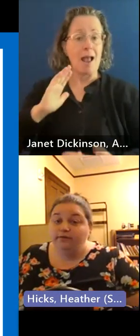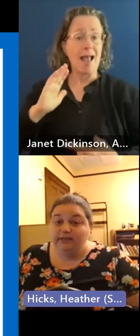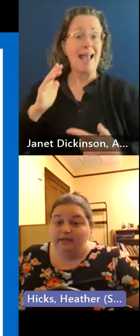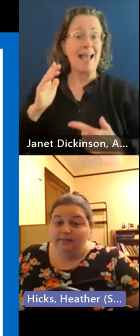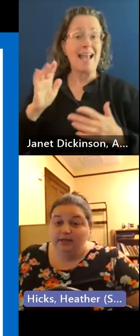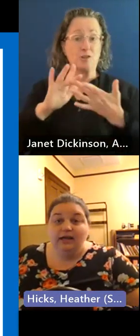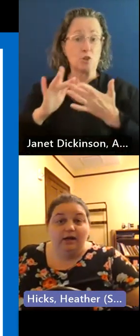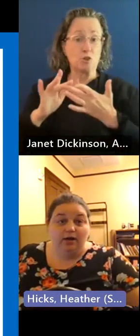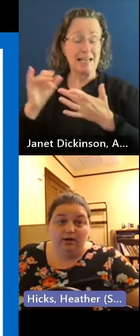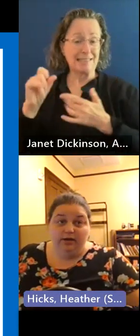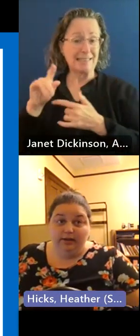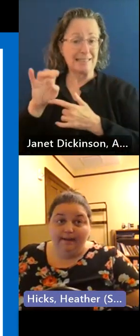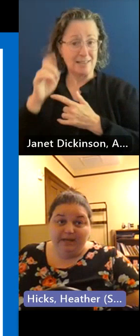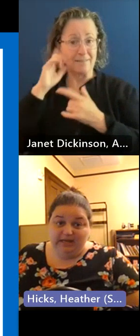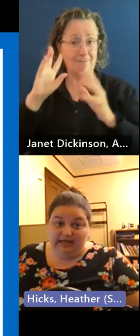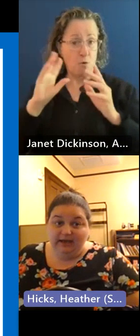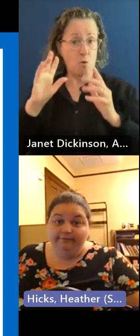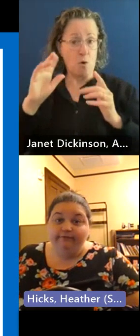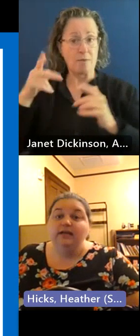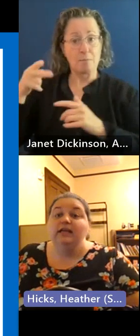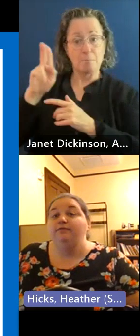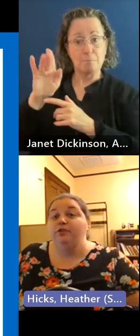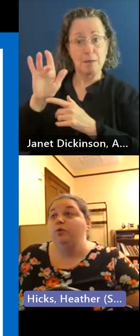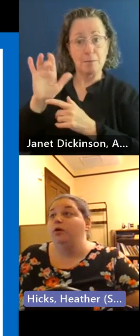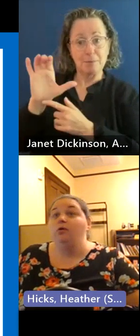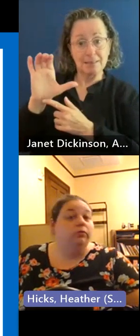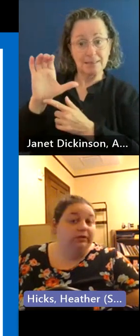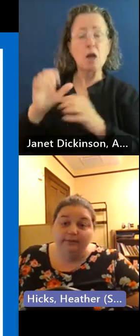So the bulk of it's going to be on PDF.